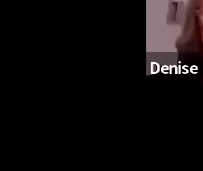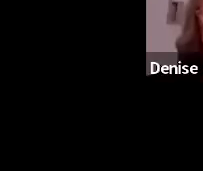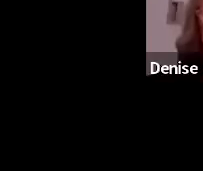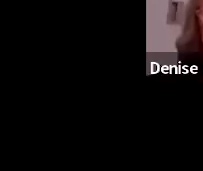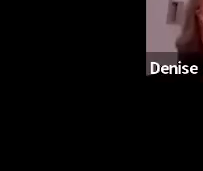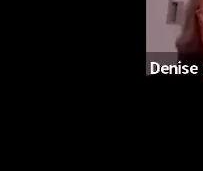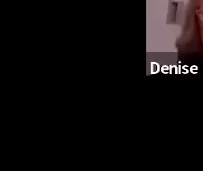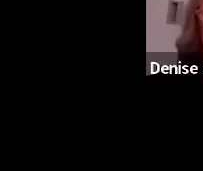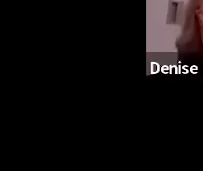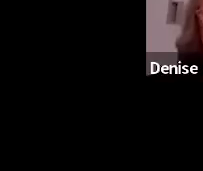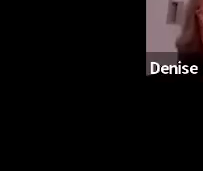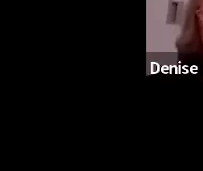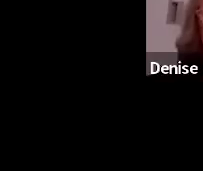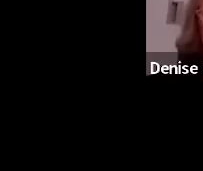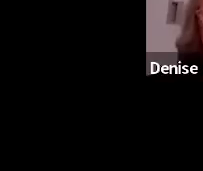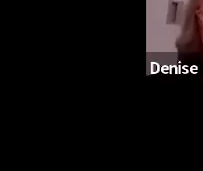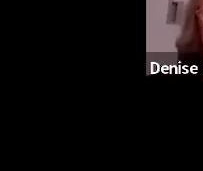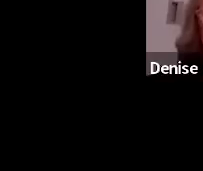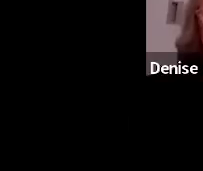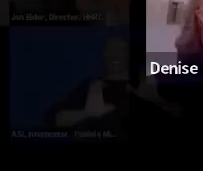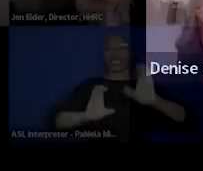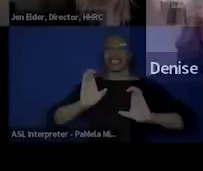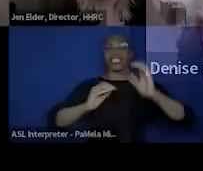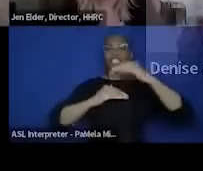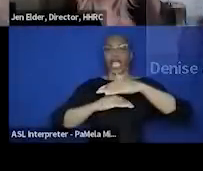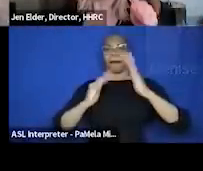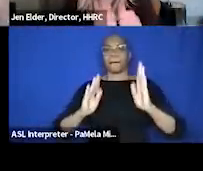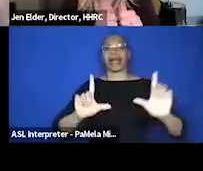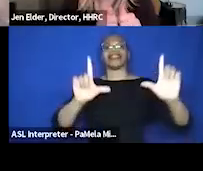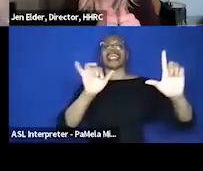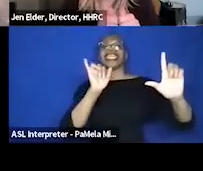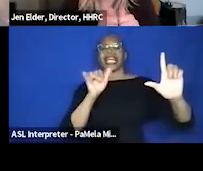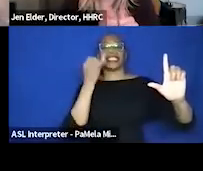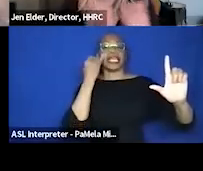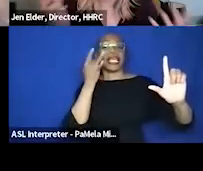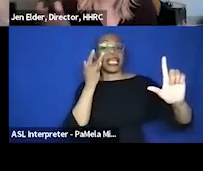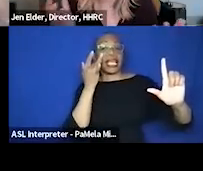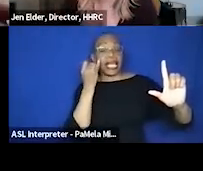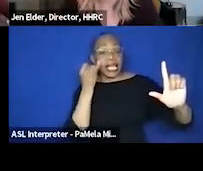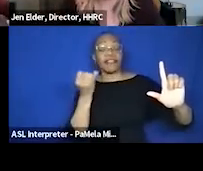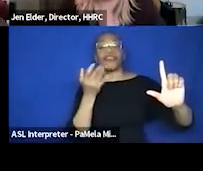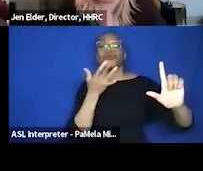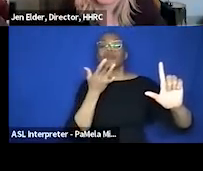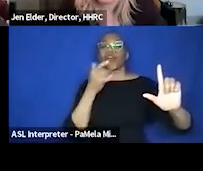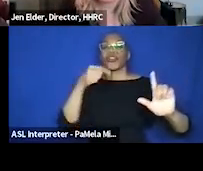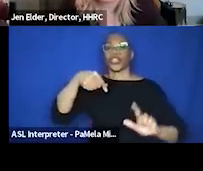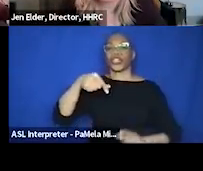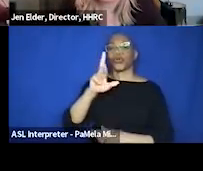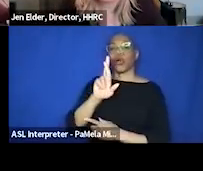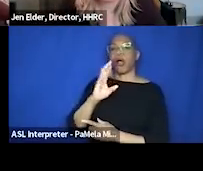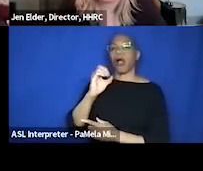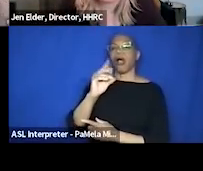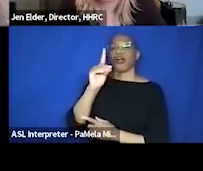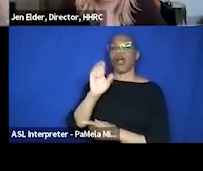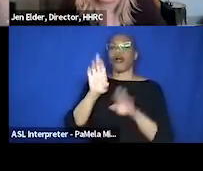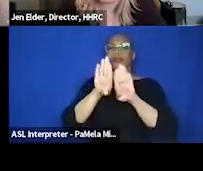the chat. And I think it's coming up in case yes, if you would prefer the QR code, we'll keep this open for